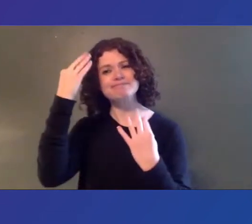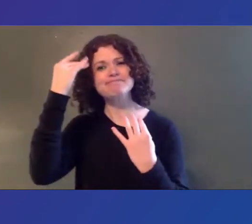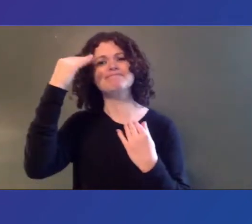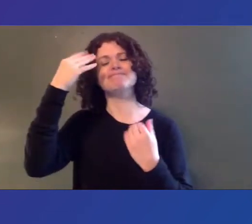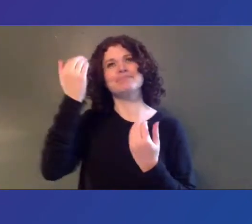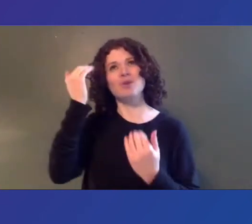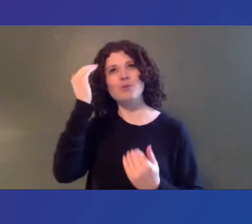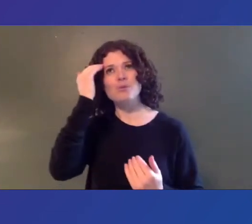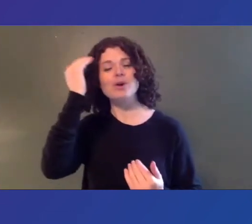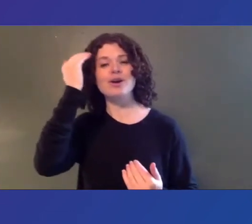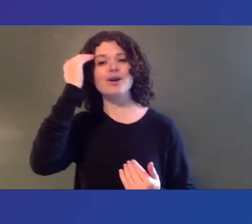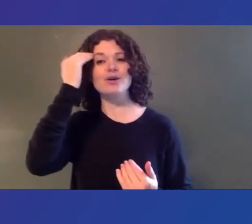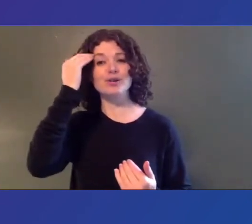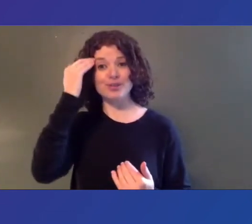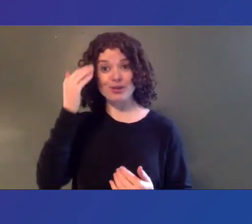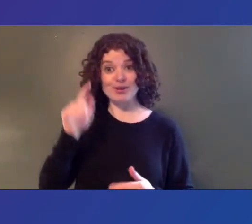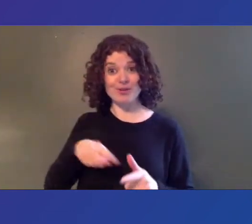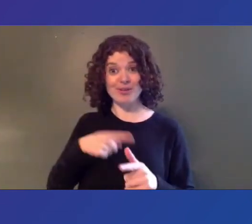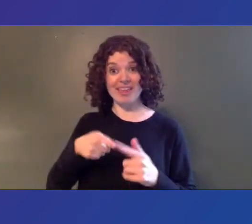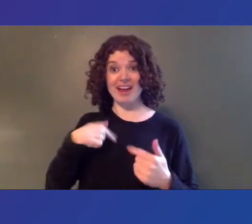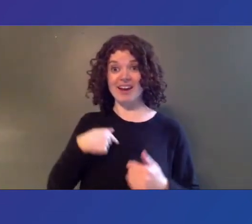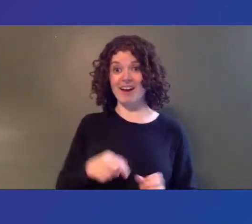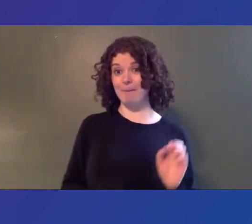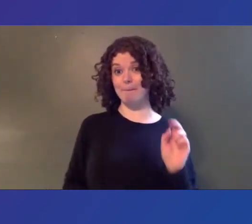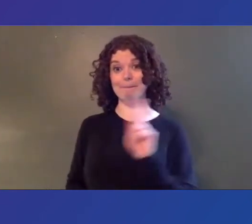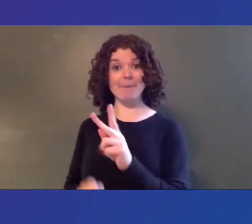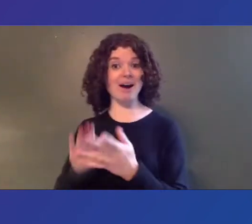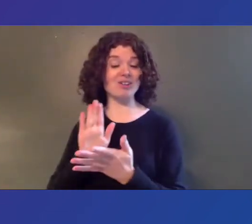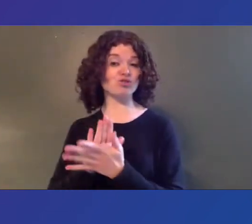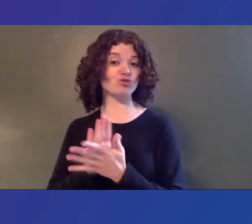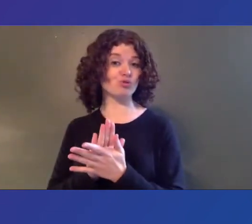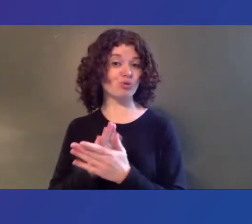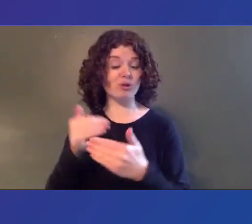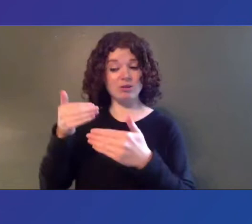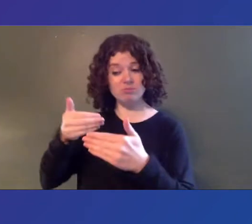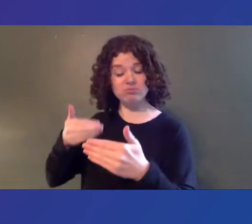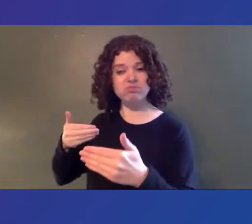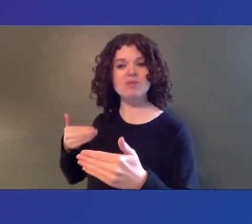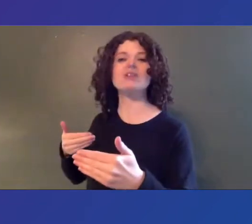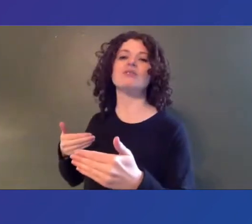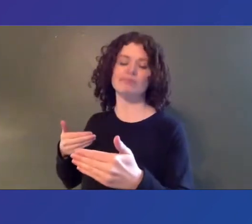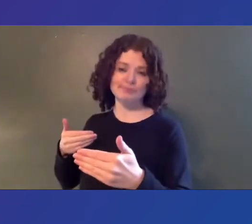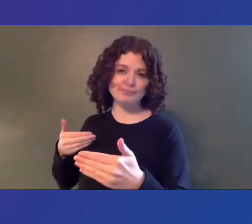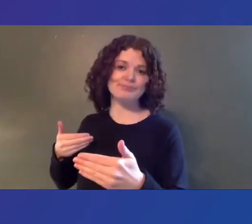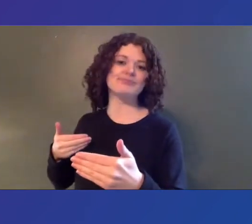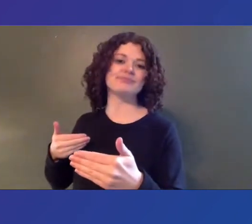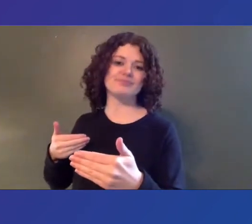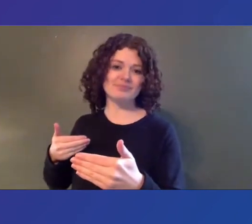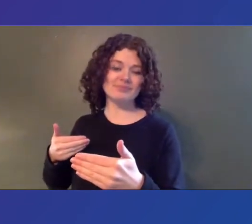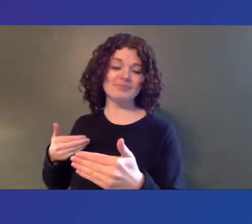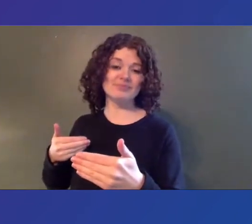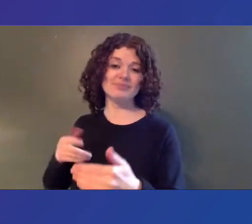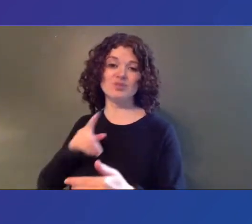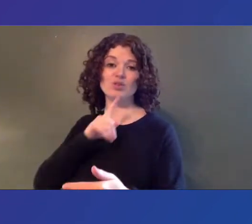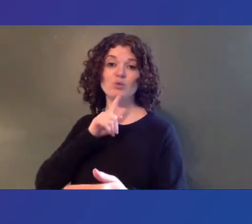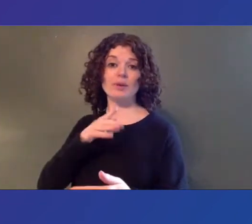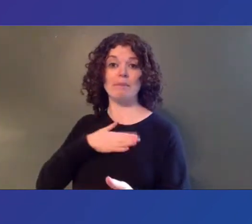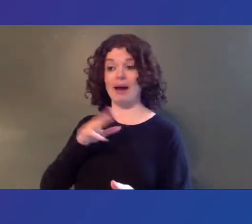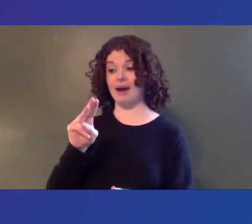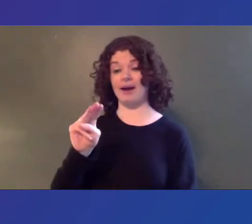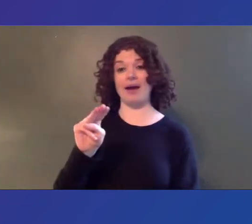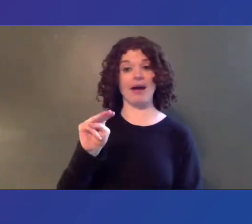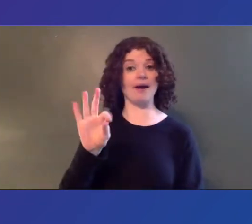returned to studying and going back to college. So, and same thing when I did my master's degree in my